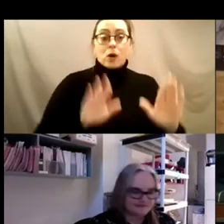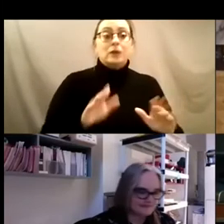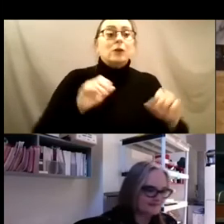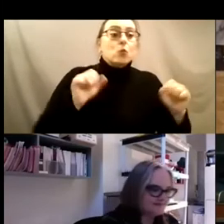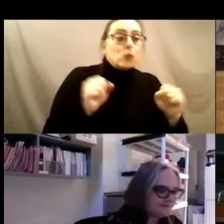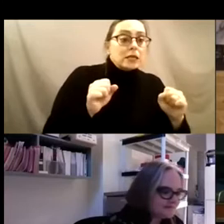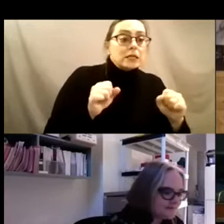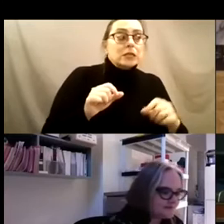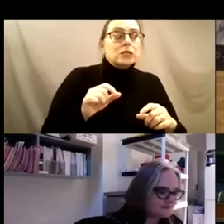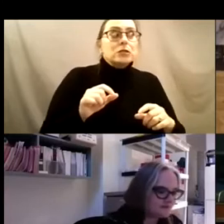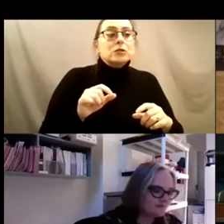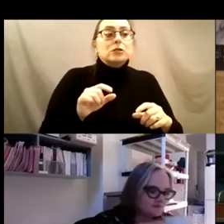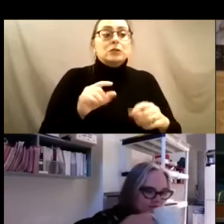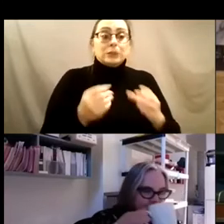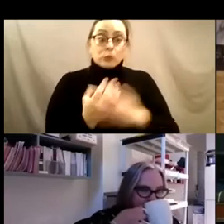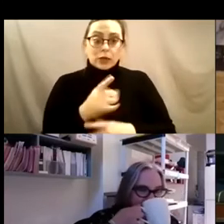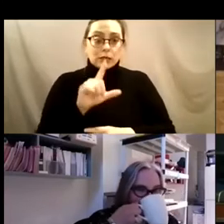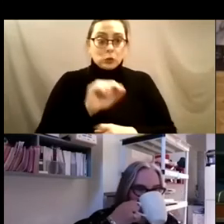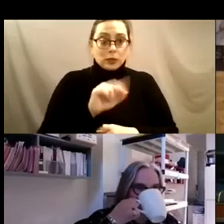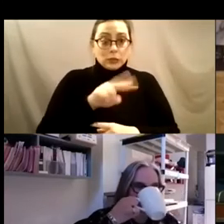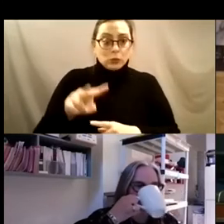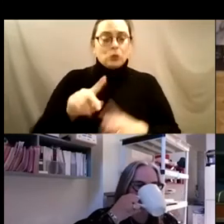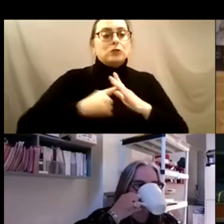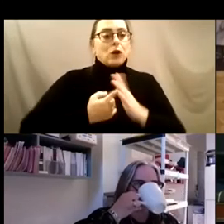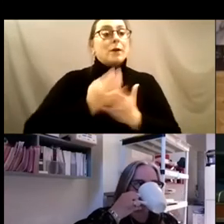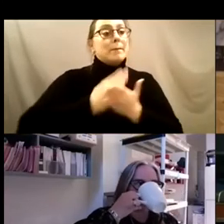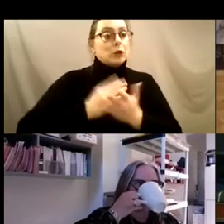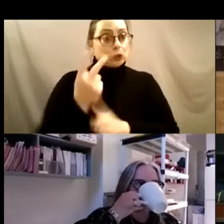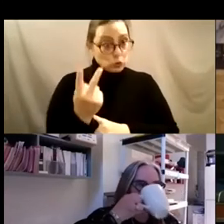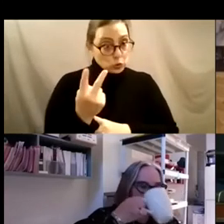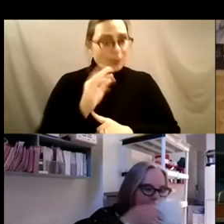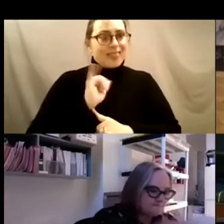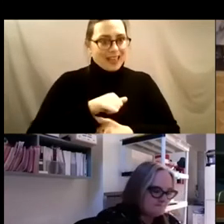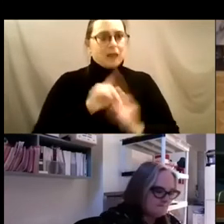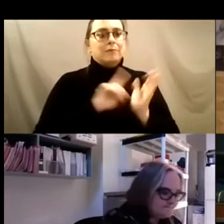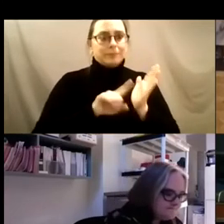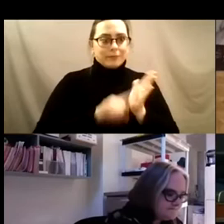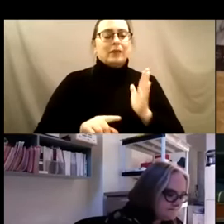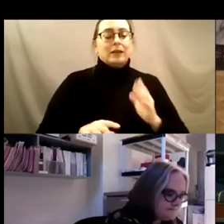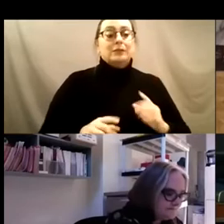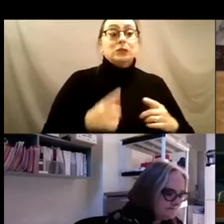of 2022, we hope to start part 2, where we begin to audit the